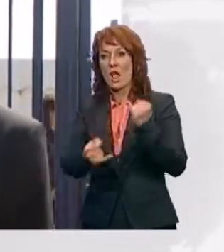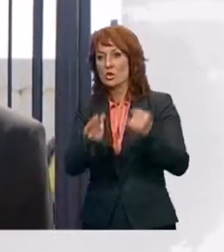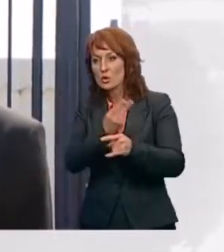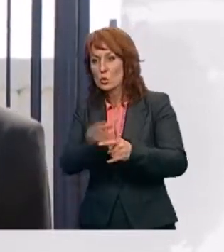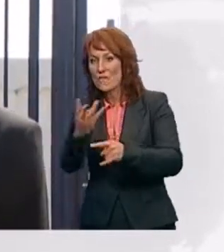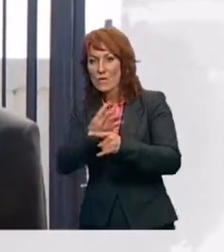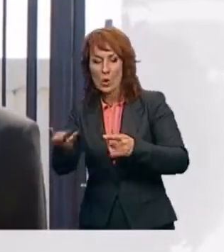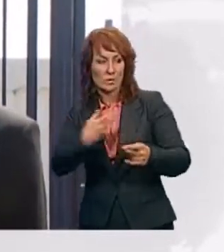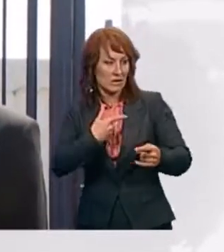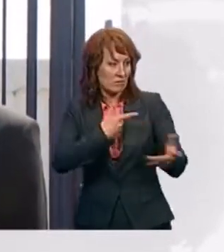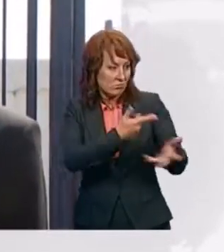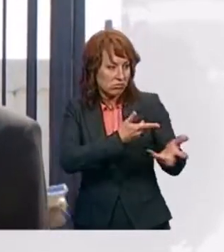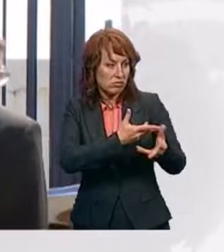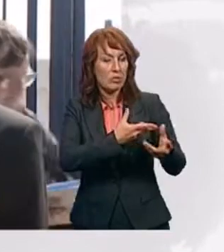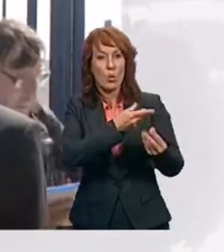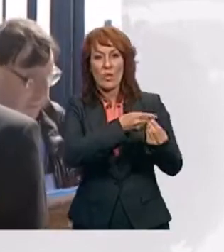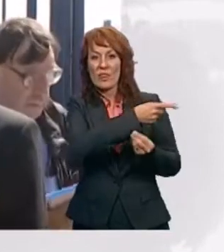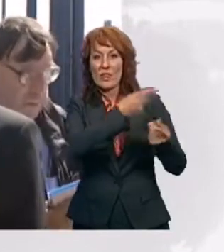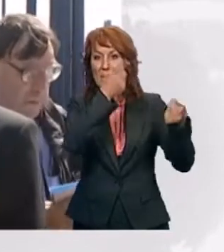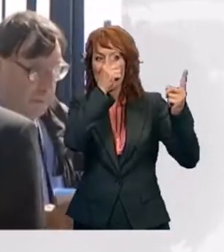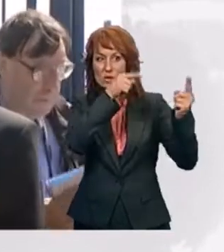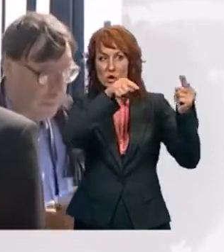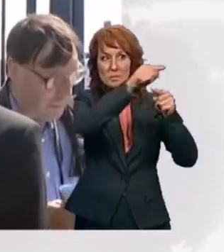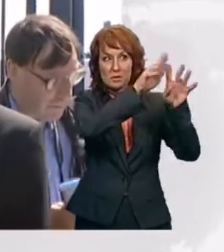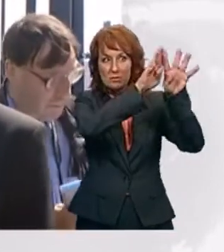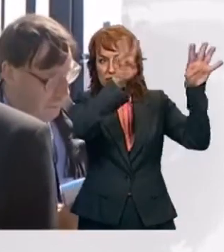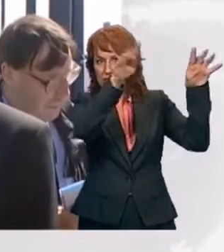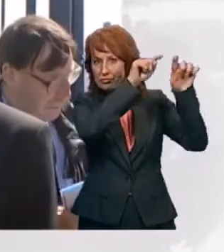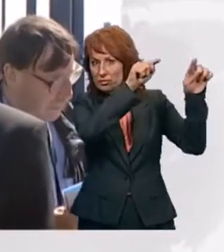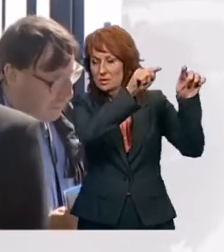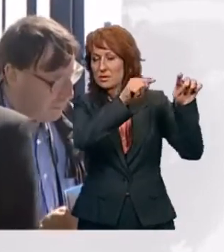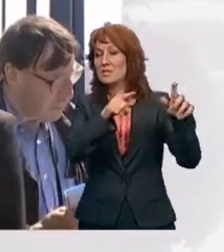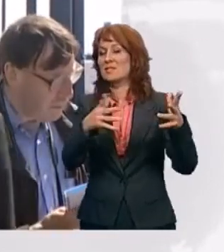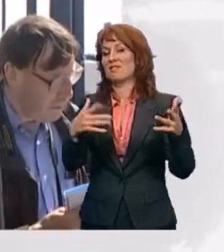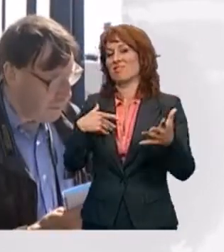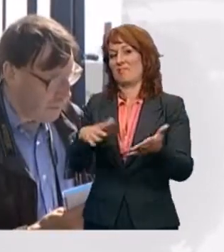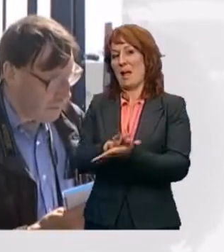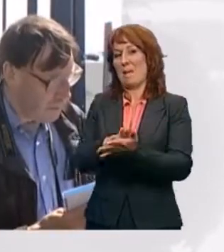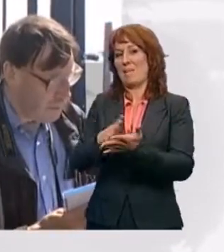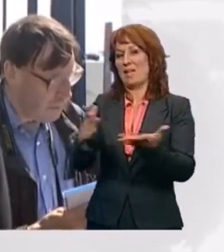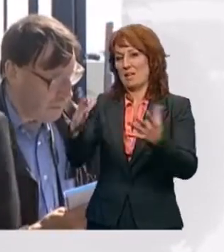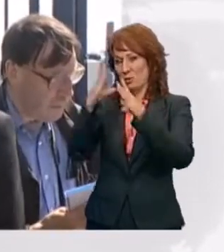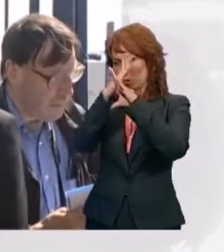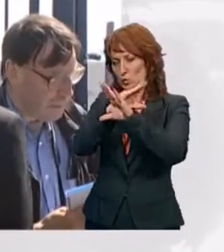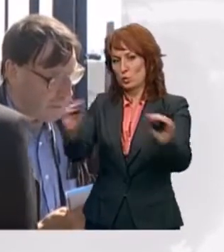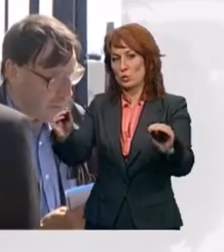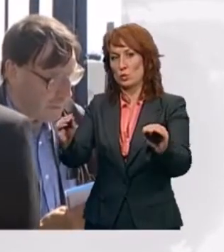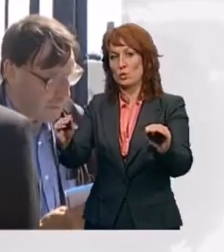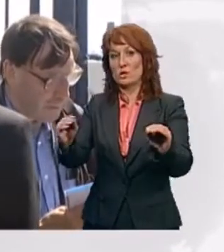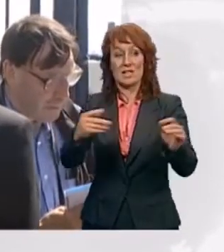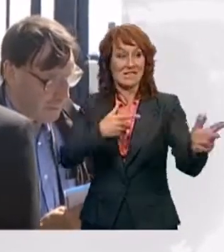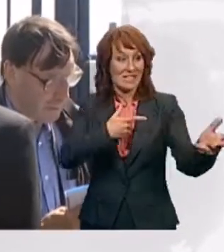Airways management. I'm delighted to report that those discussions have